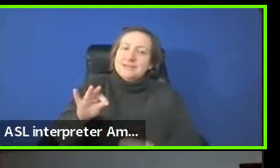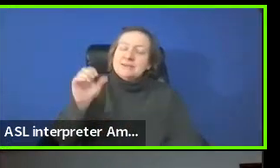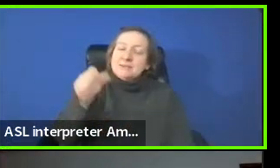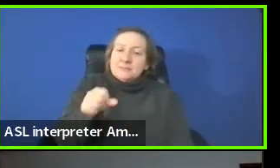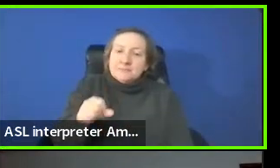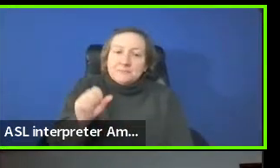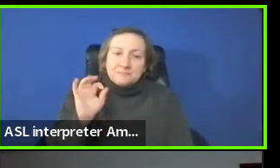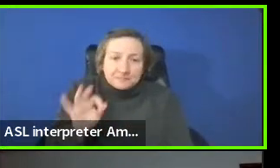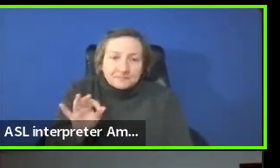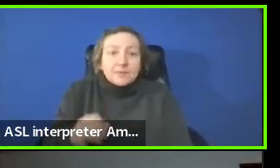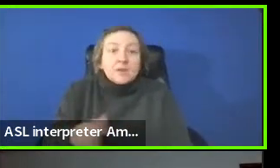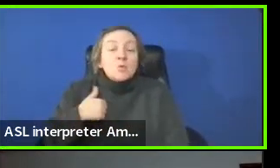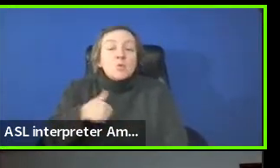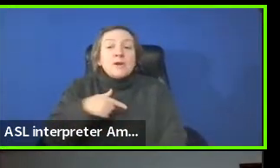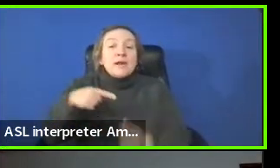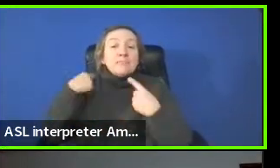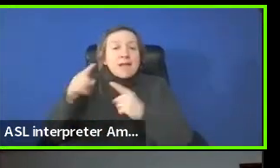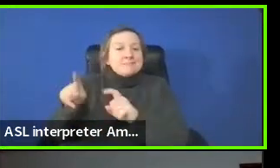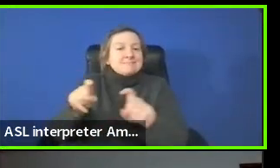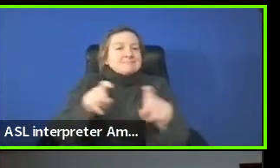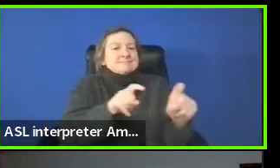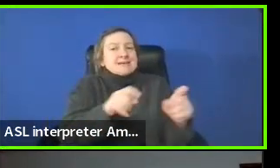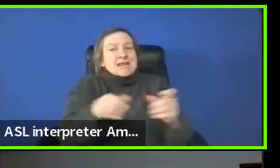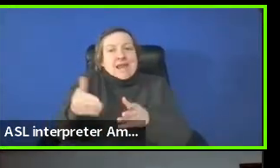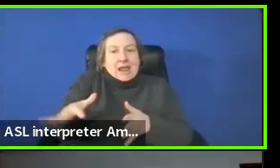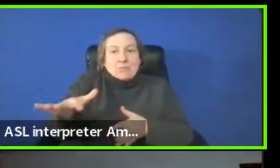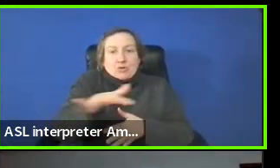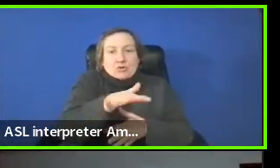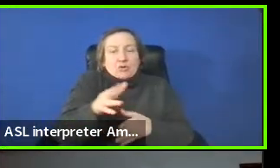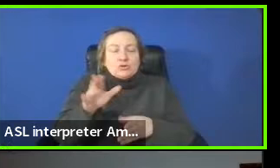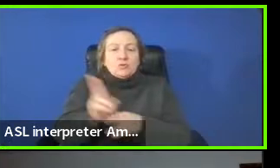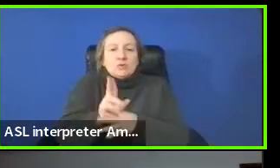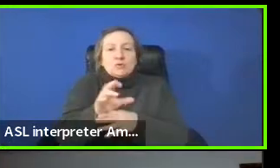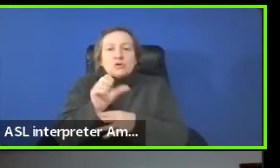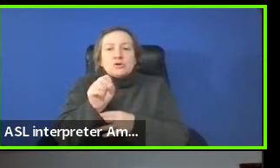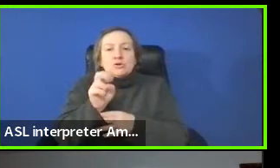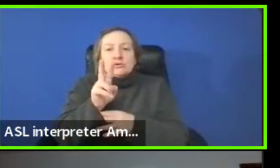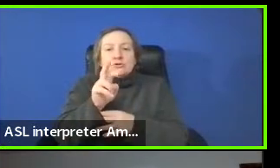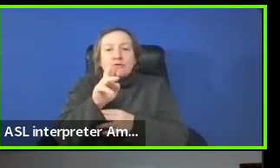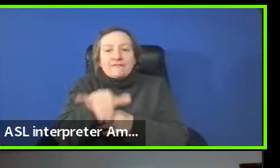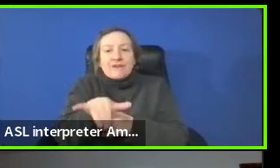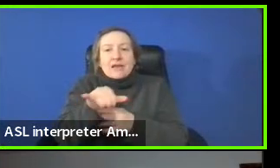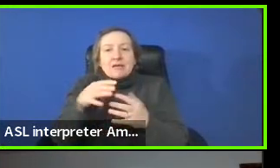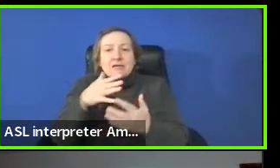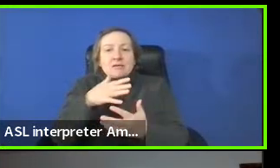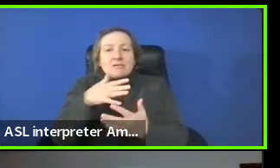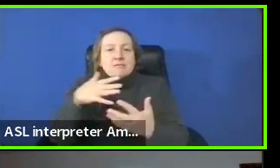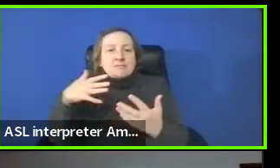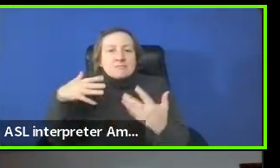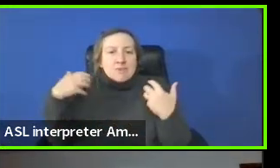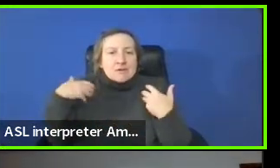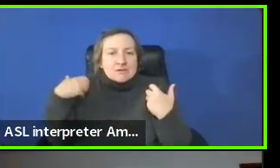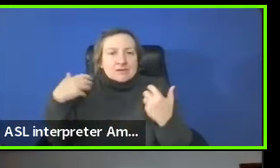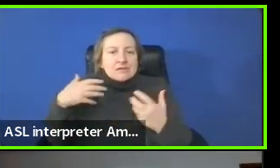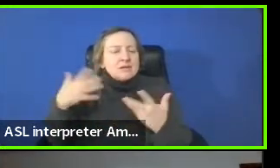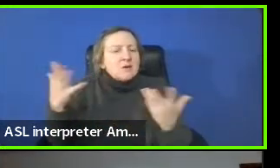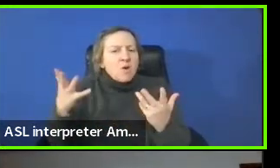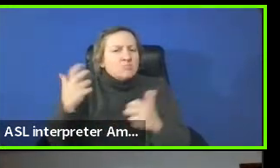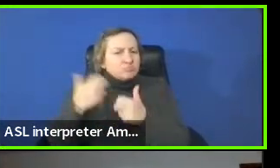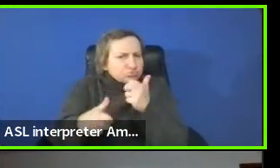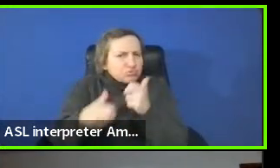we've been polling the neighborhood using SurveyMonkey on what are the significant problems that we want to